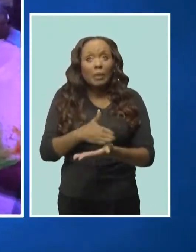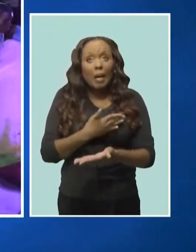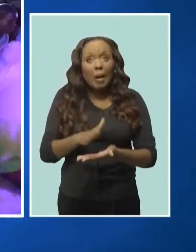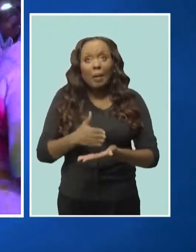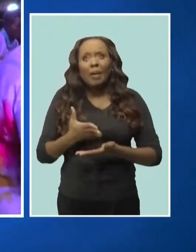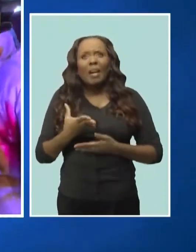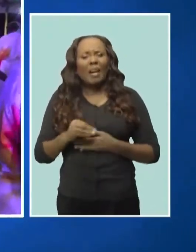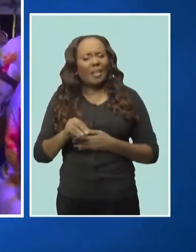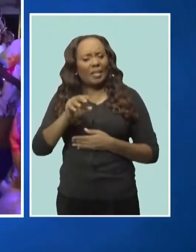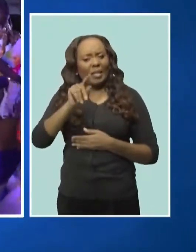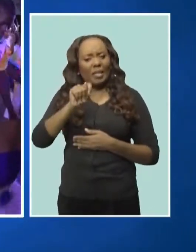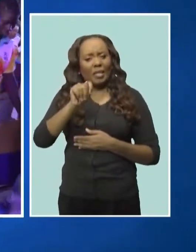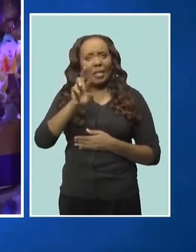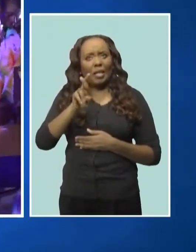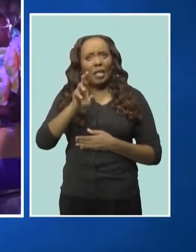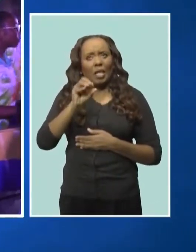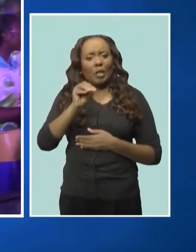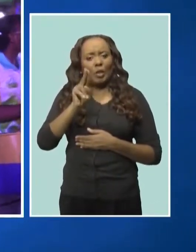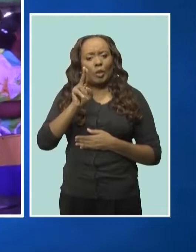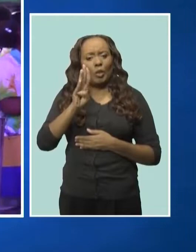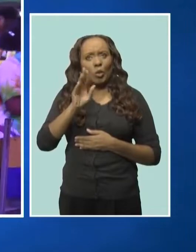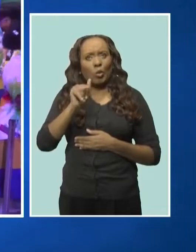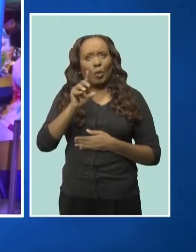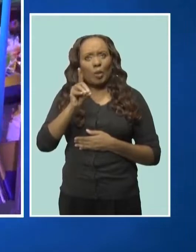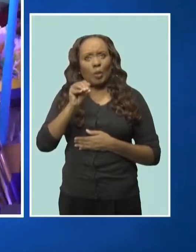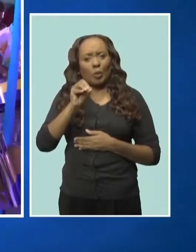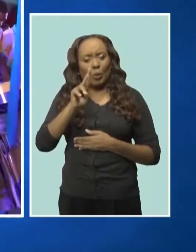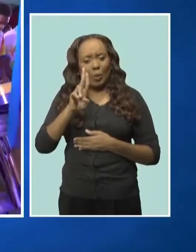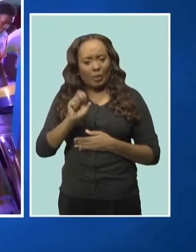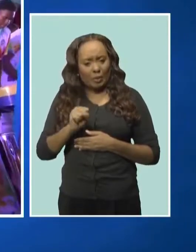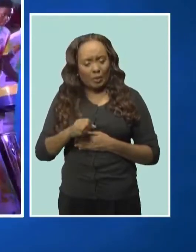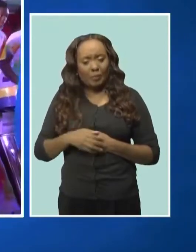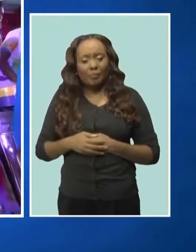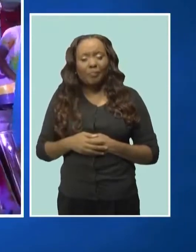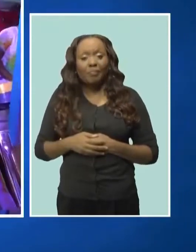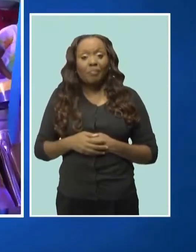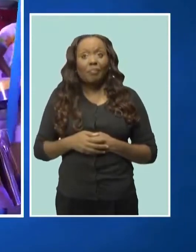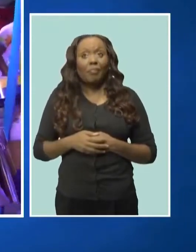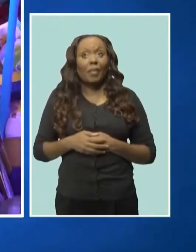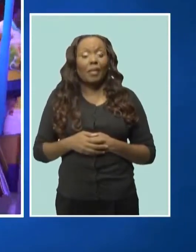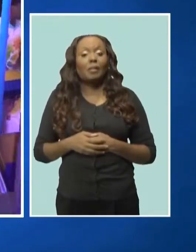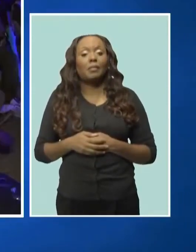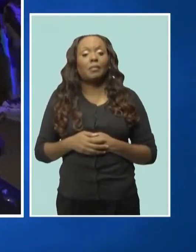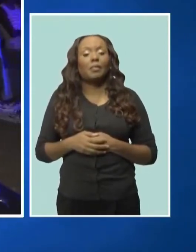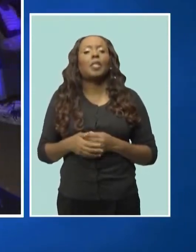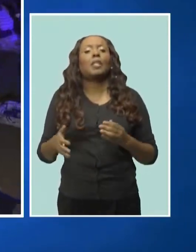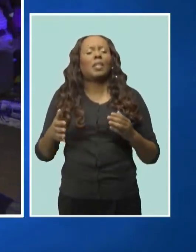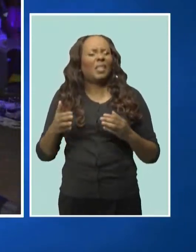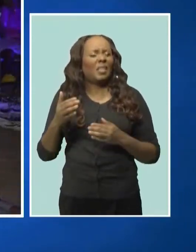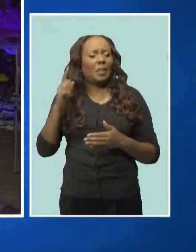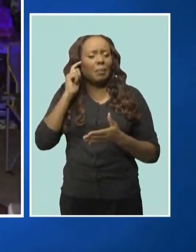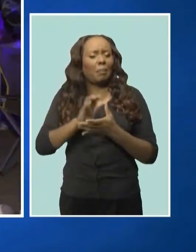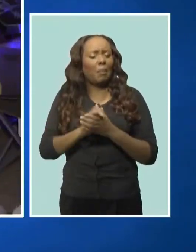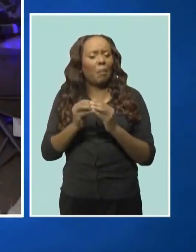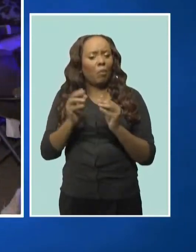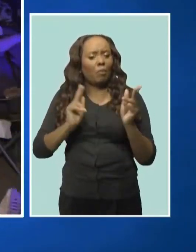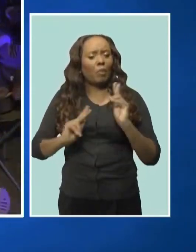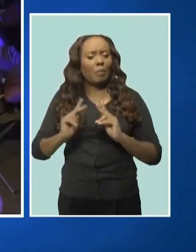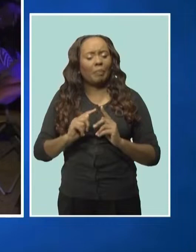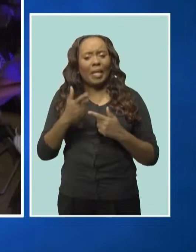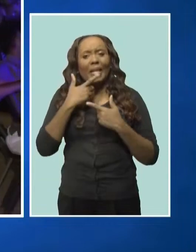melody, respectively. Mr. Worrell says following the event, he expects more people will show an interest in